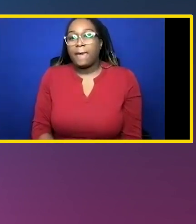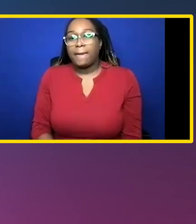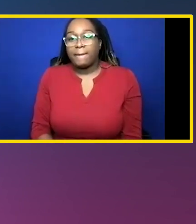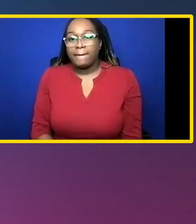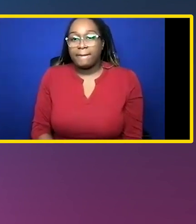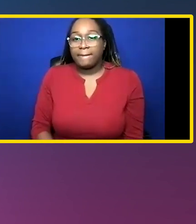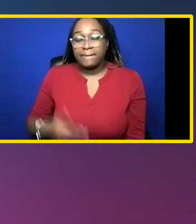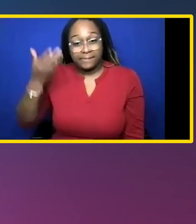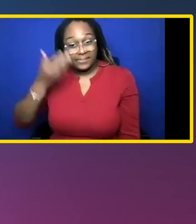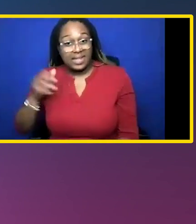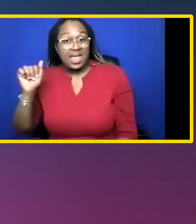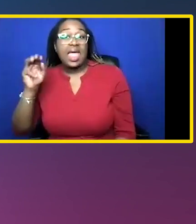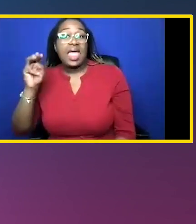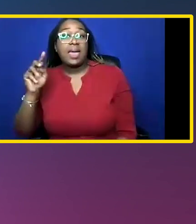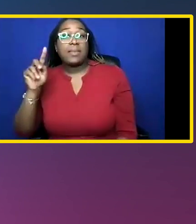This is Amity.